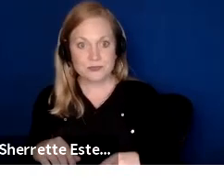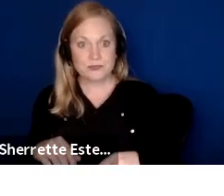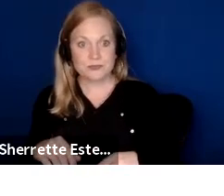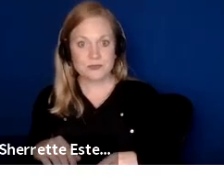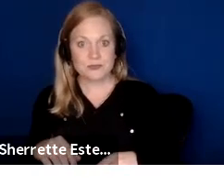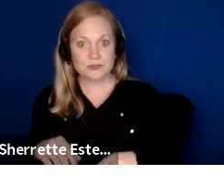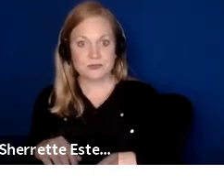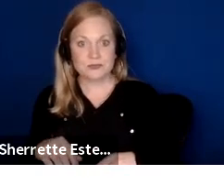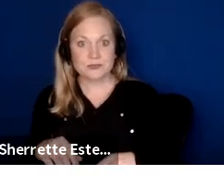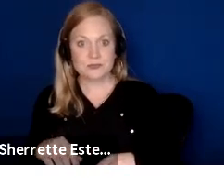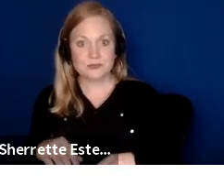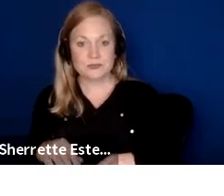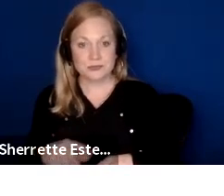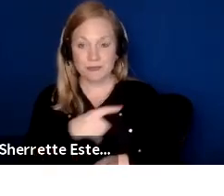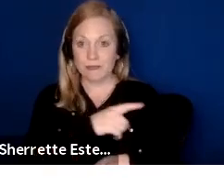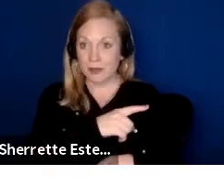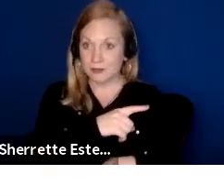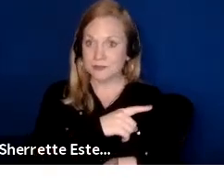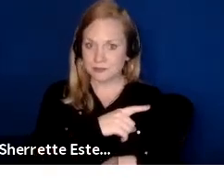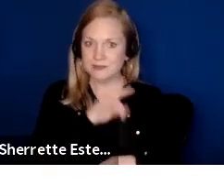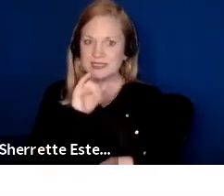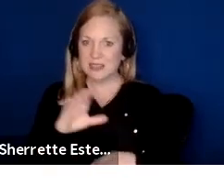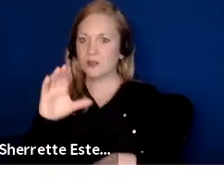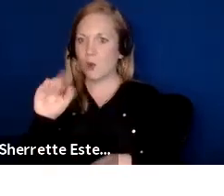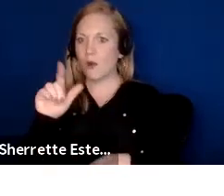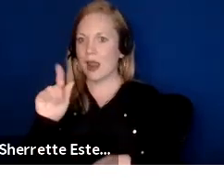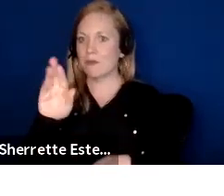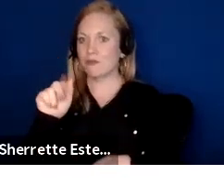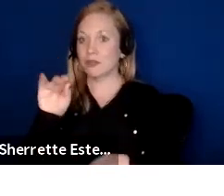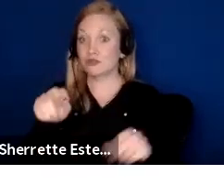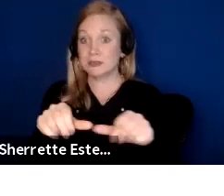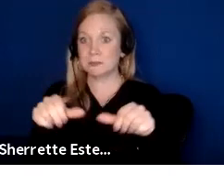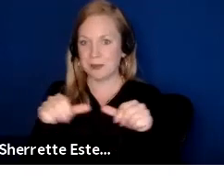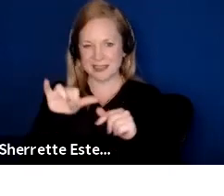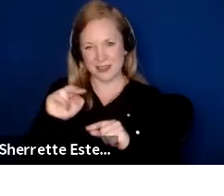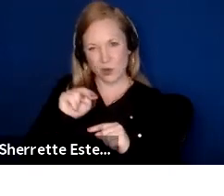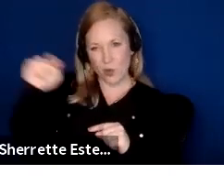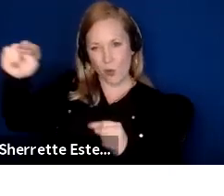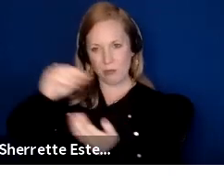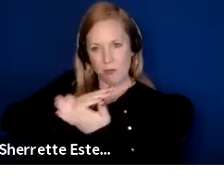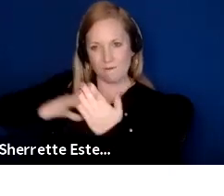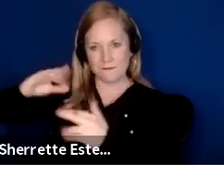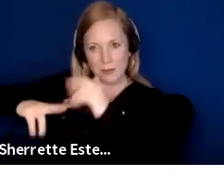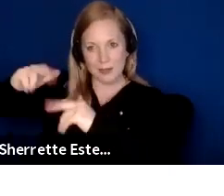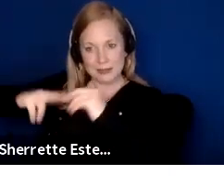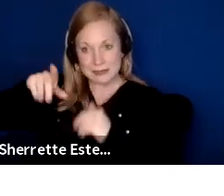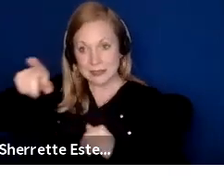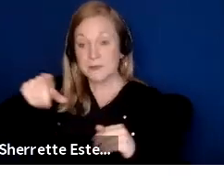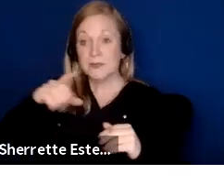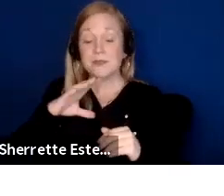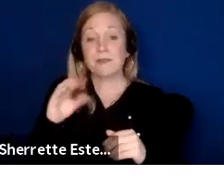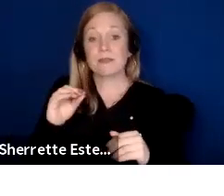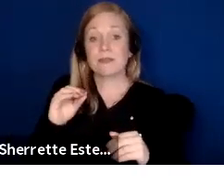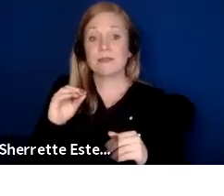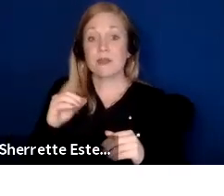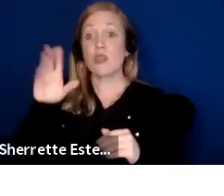Please move ahead. This is the collaboration space, which is located at the north end of the building. And it has